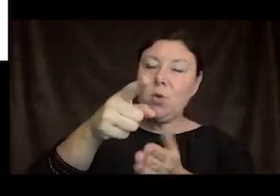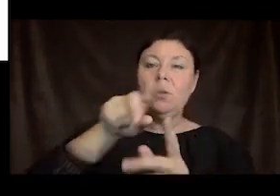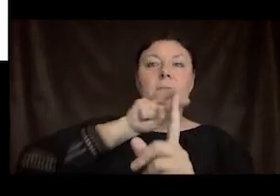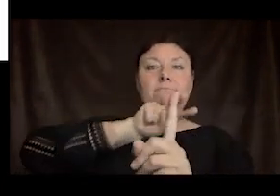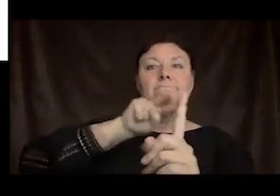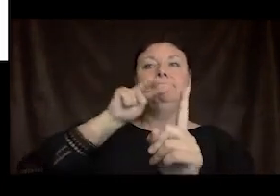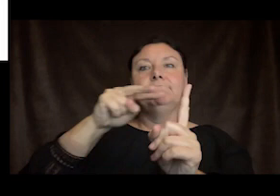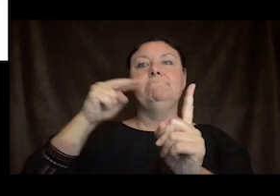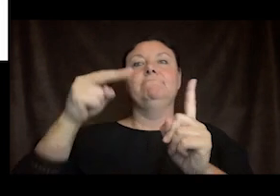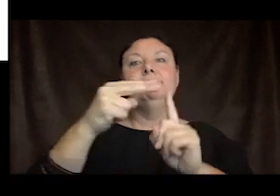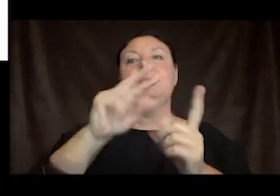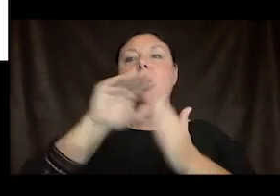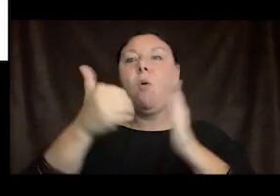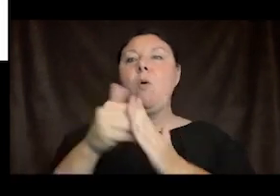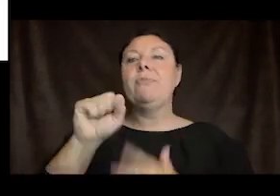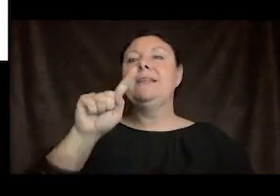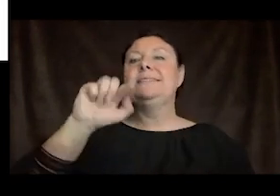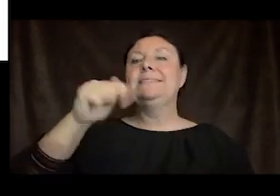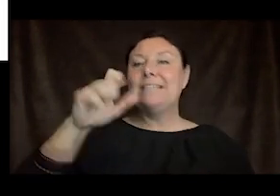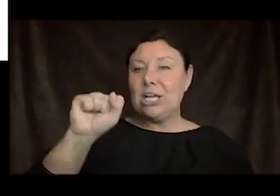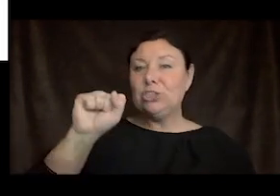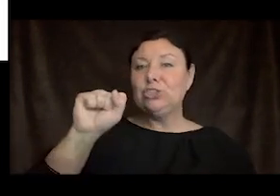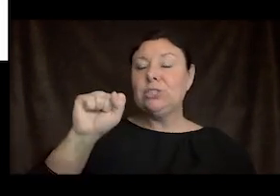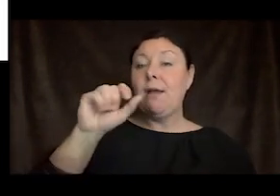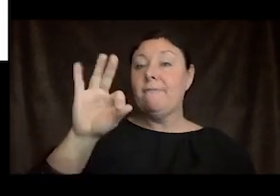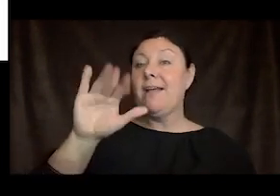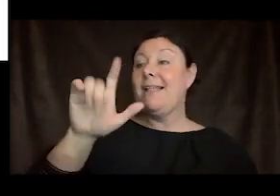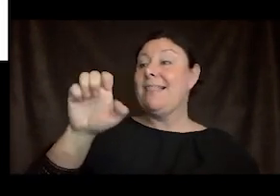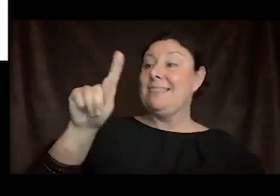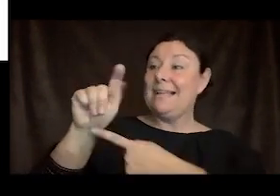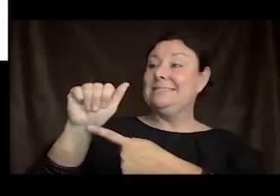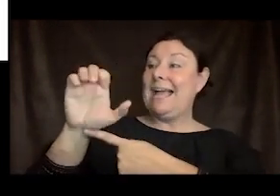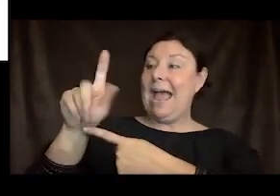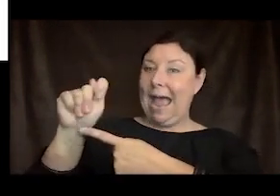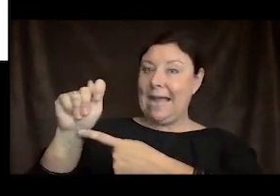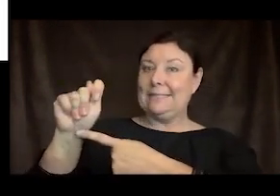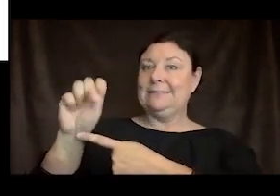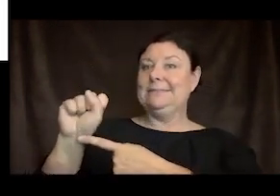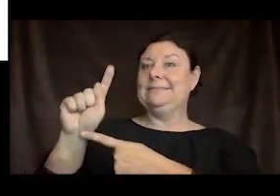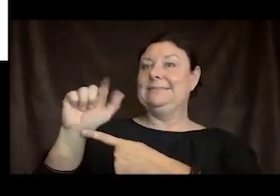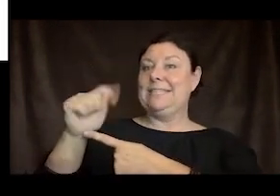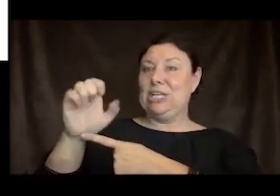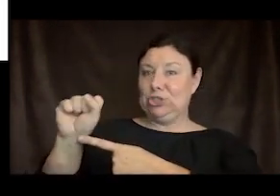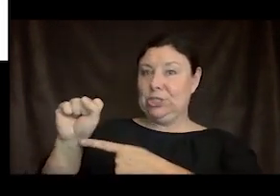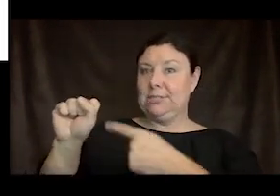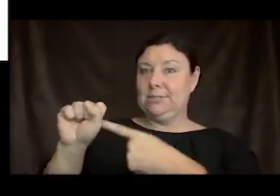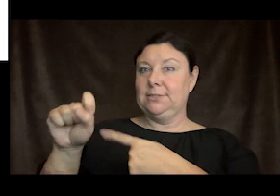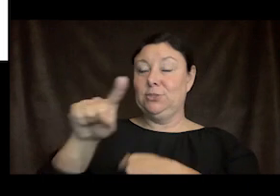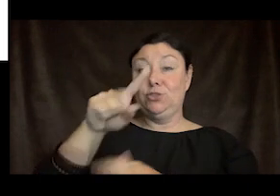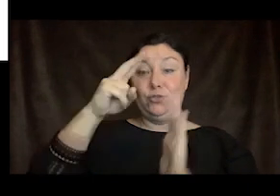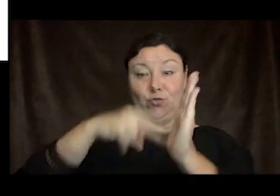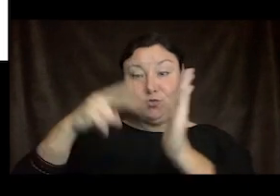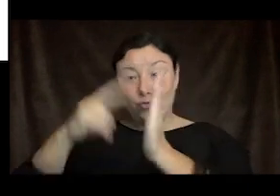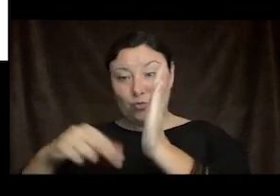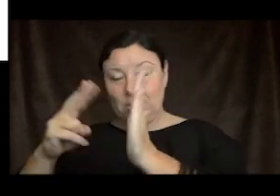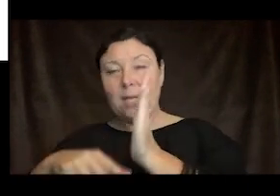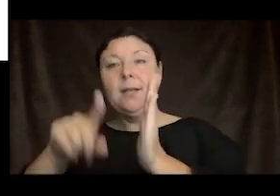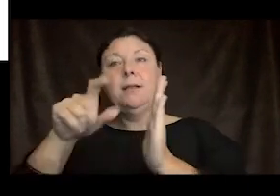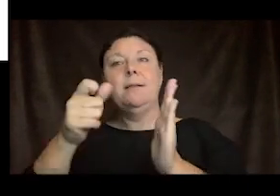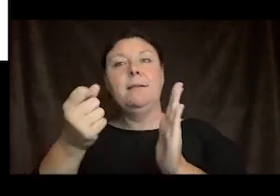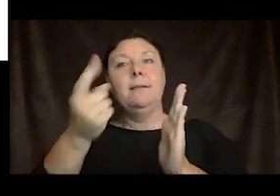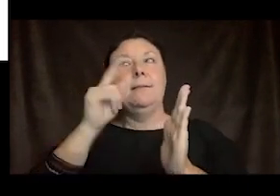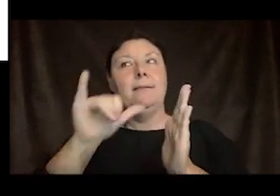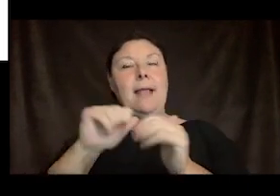all of those stages of the let's act. Because once you read it and then you're able to listen to the students,